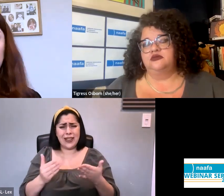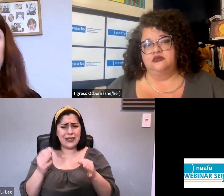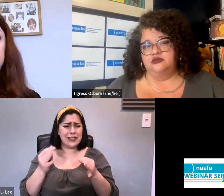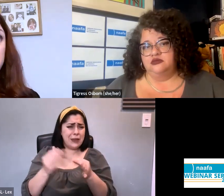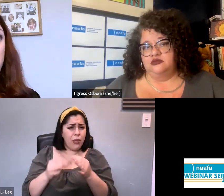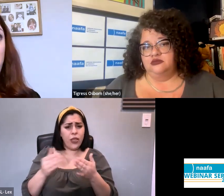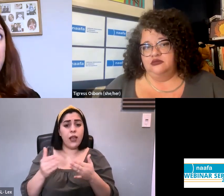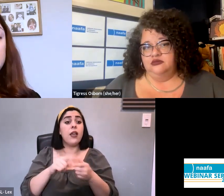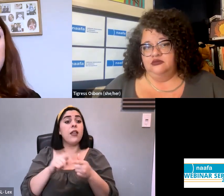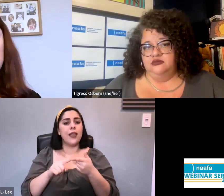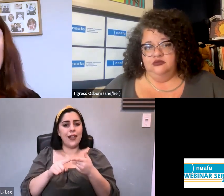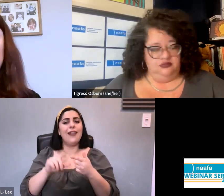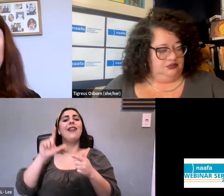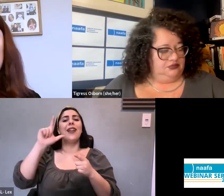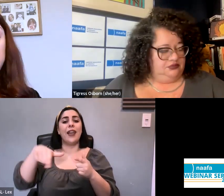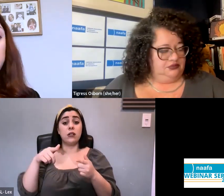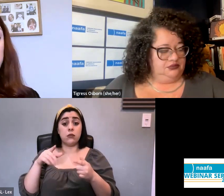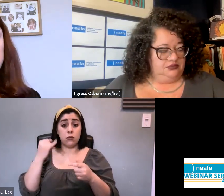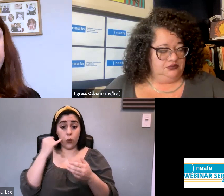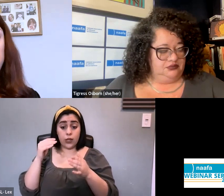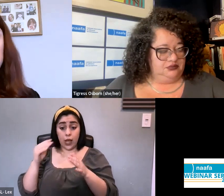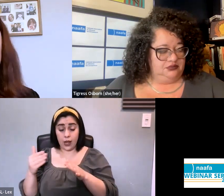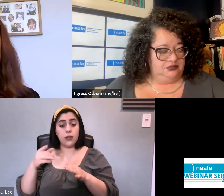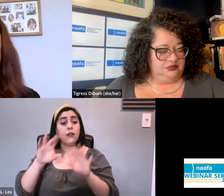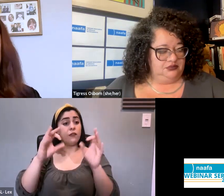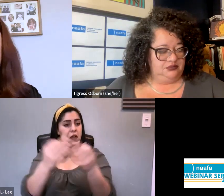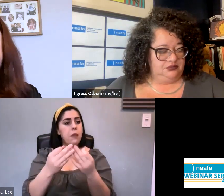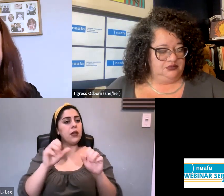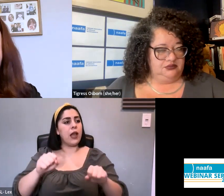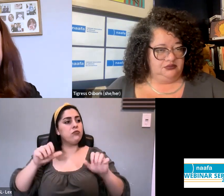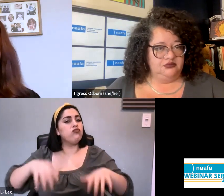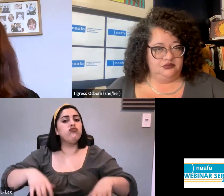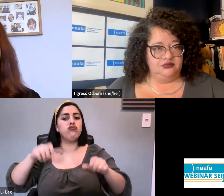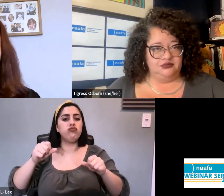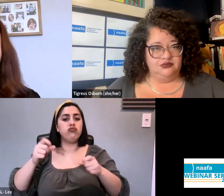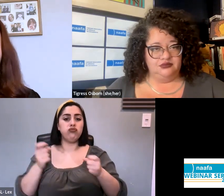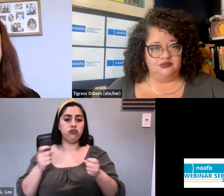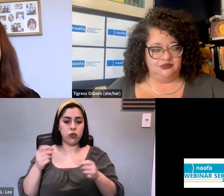It's all based on what you want, what you can afford, and your budget.